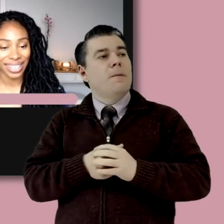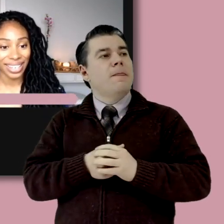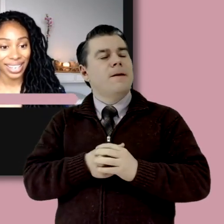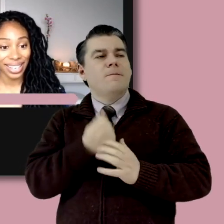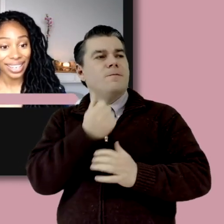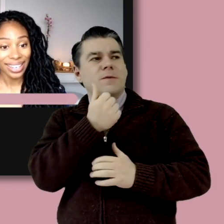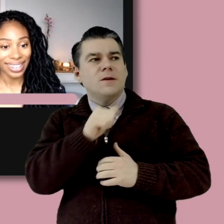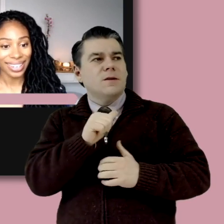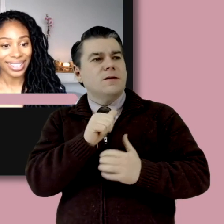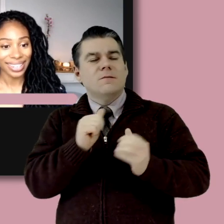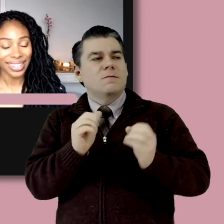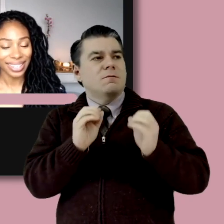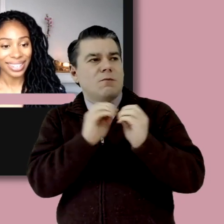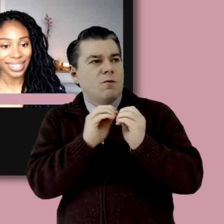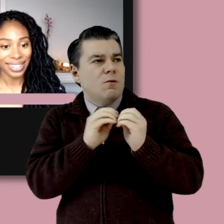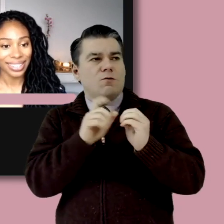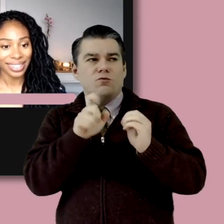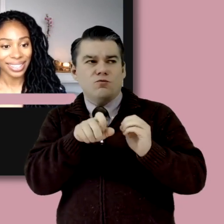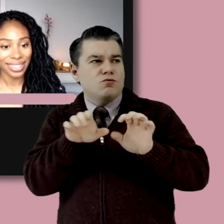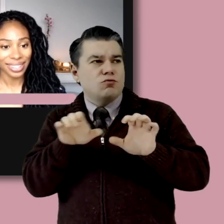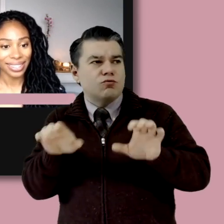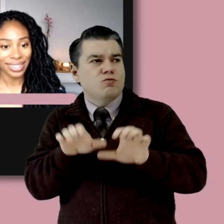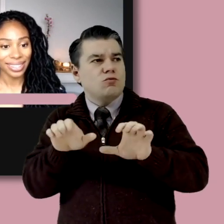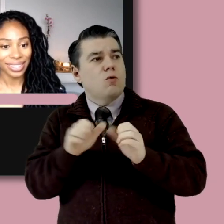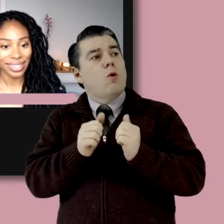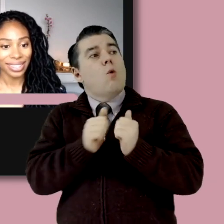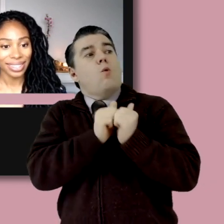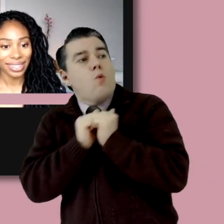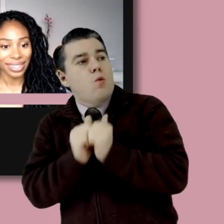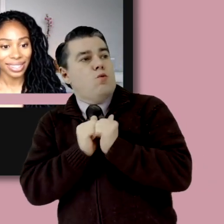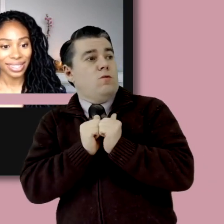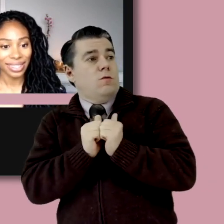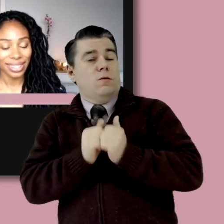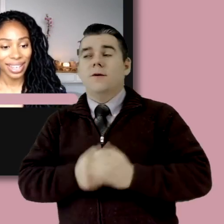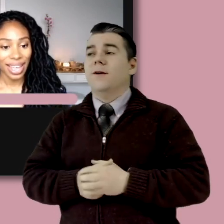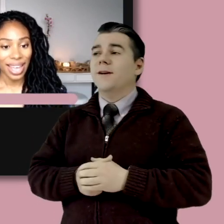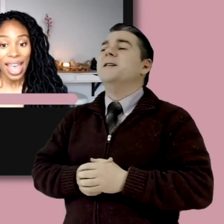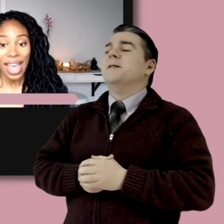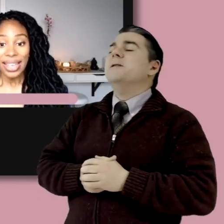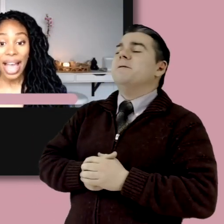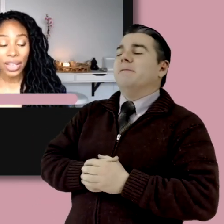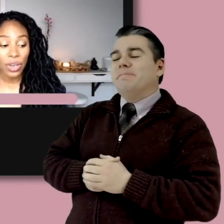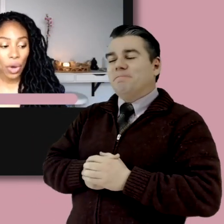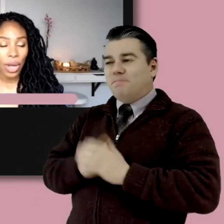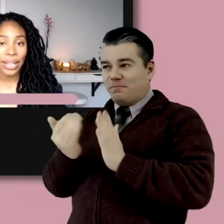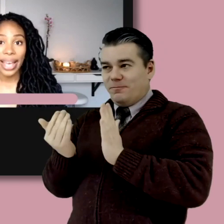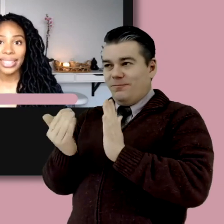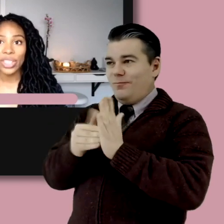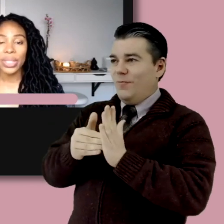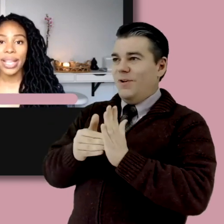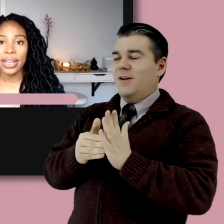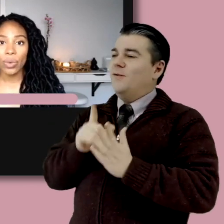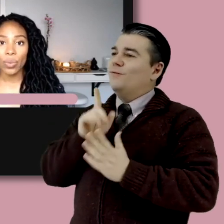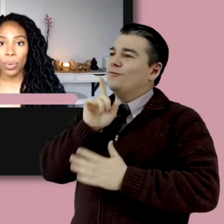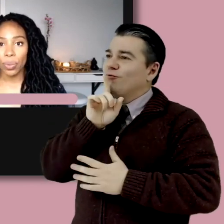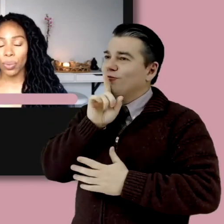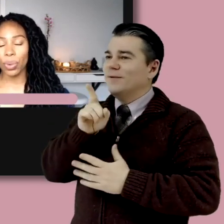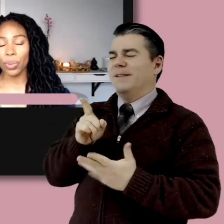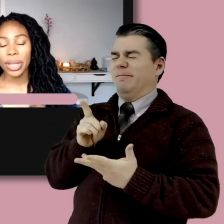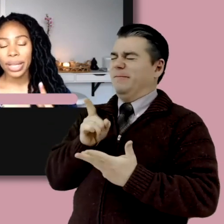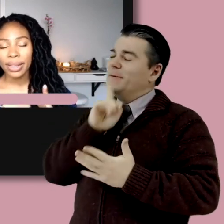me as well. Is there something else we should be doing along with tummy time? Yeah, again, so it's like